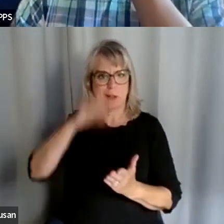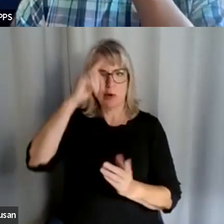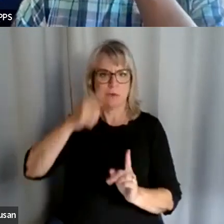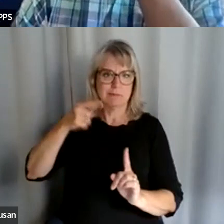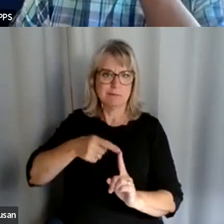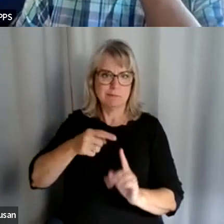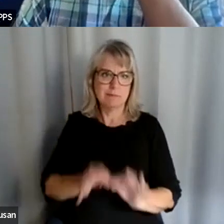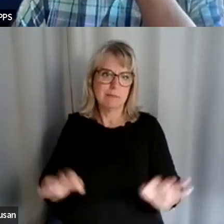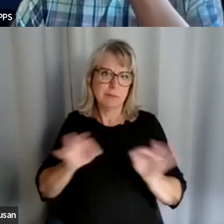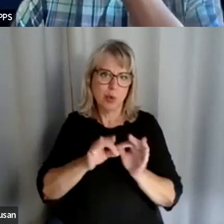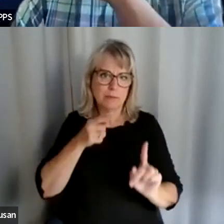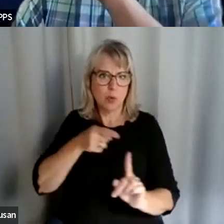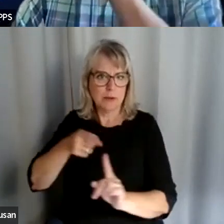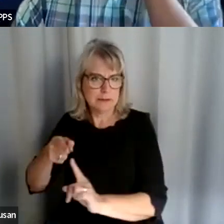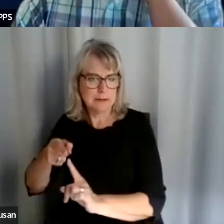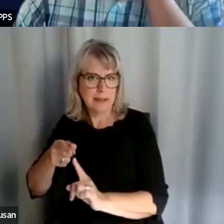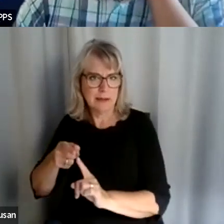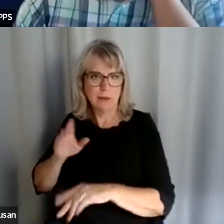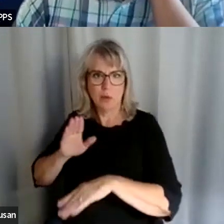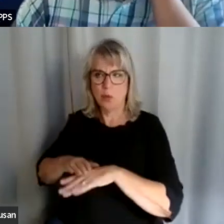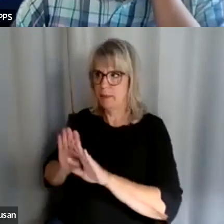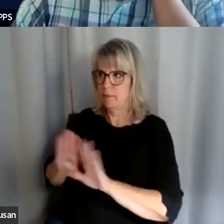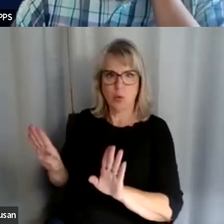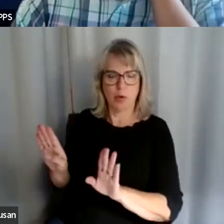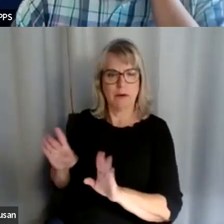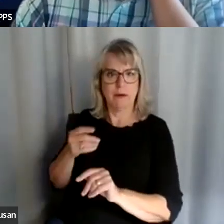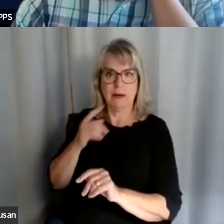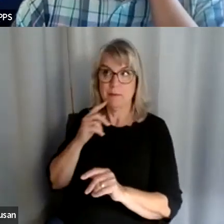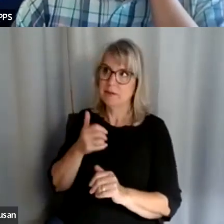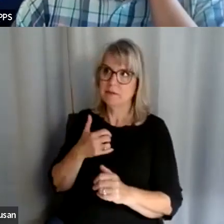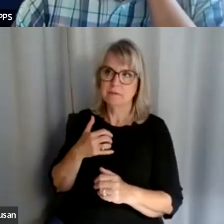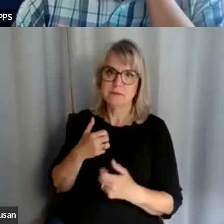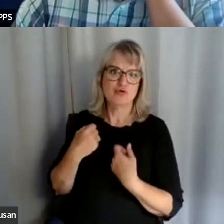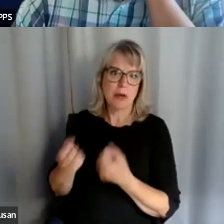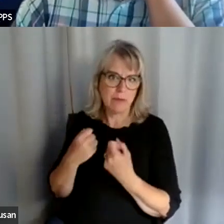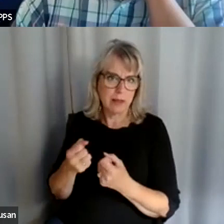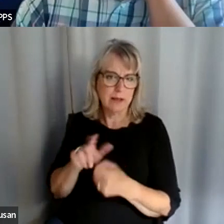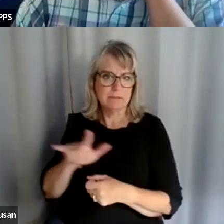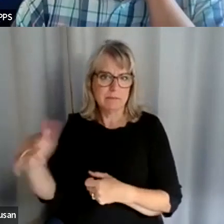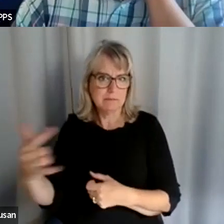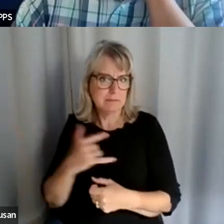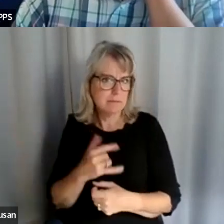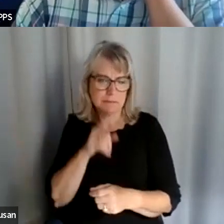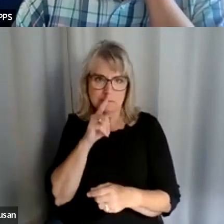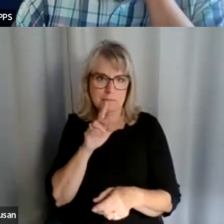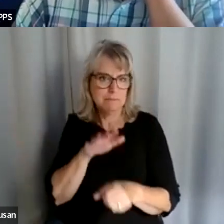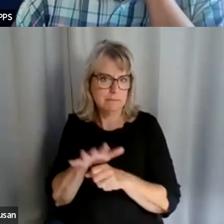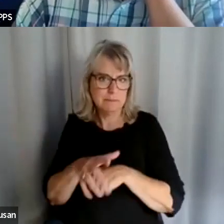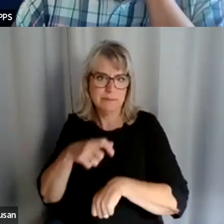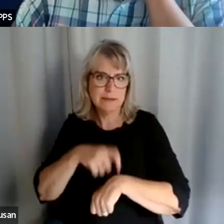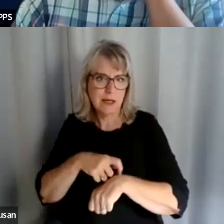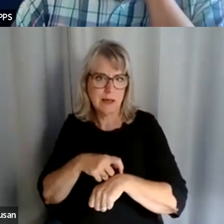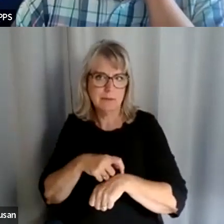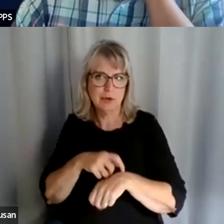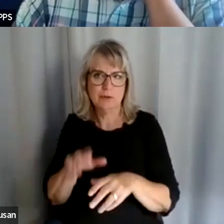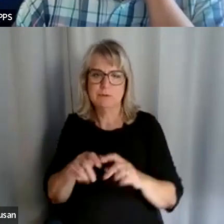put them up on the board. As I've been traveling, I just haven't had a chance to step back and digest and ask,